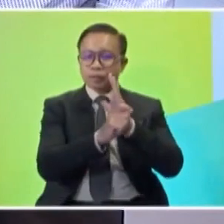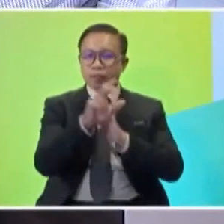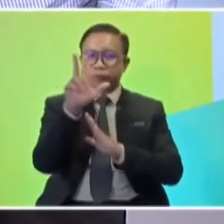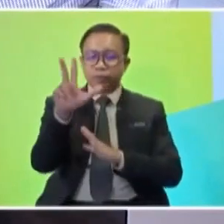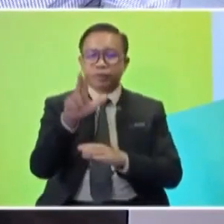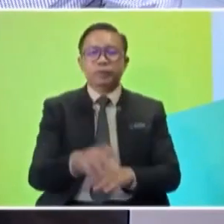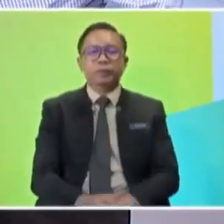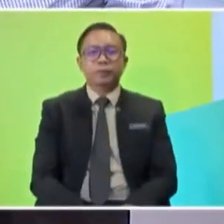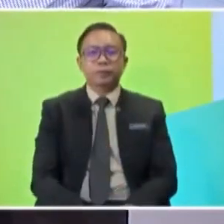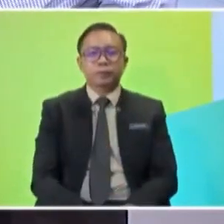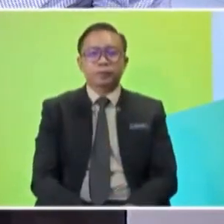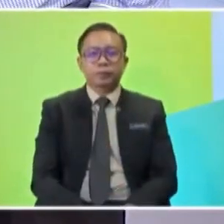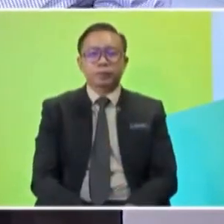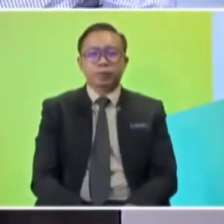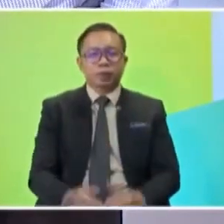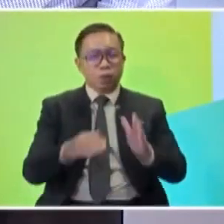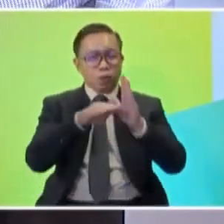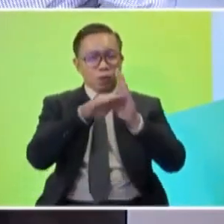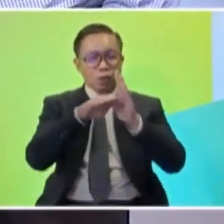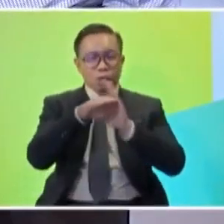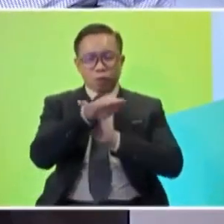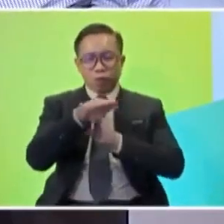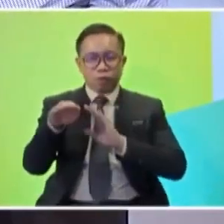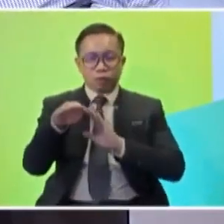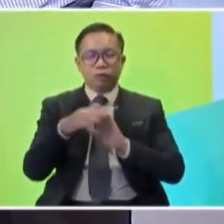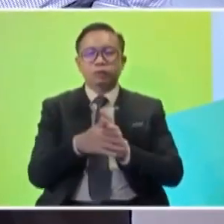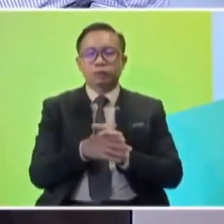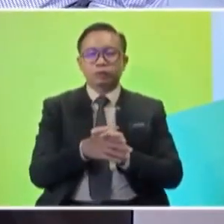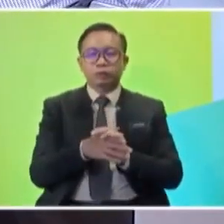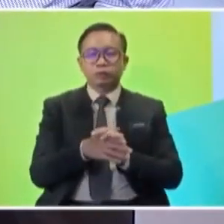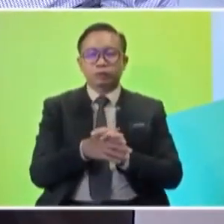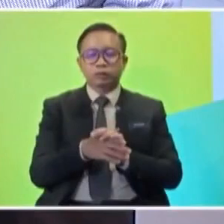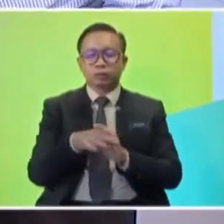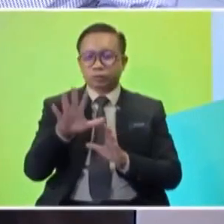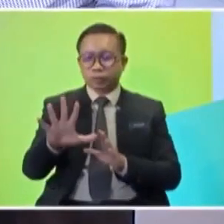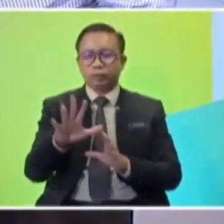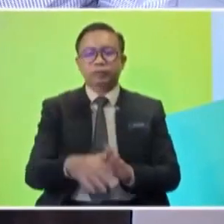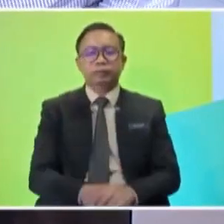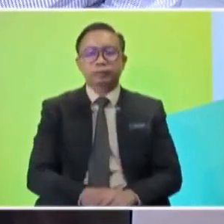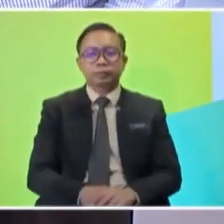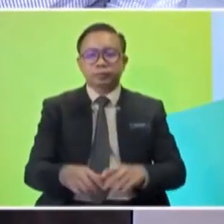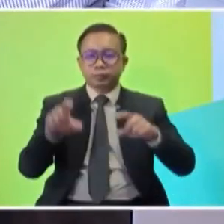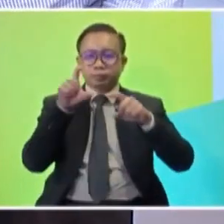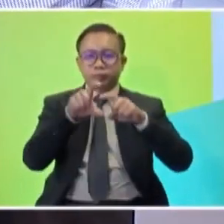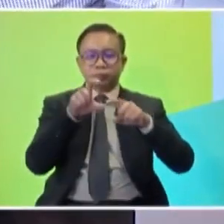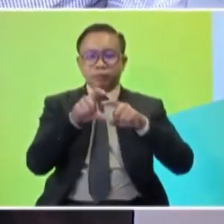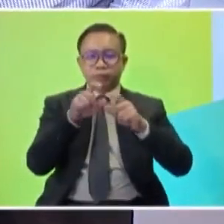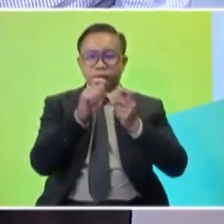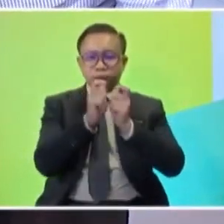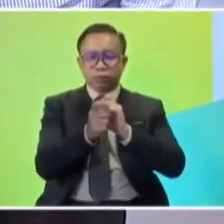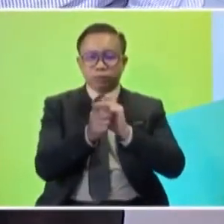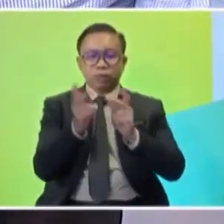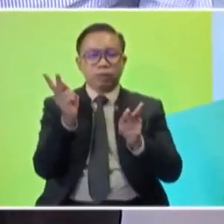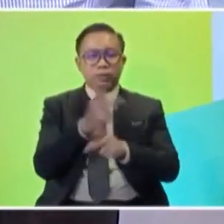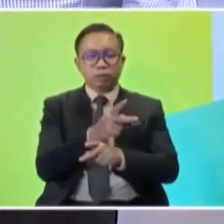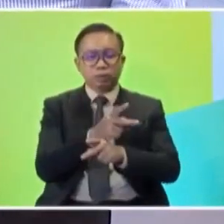3. Over, here if over 5, here also will be over 5. Then you divide, you have to change it to multiplication,